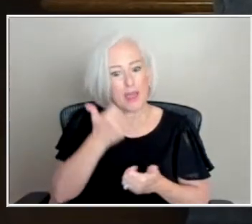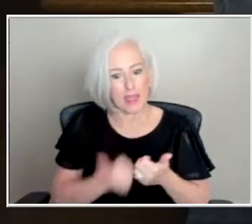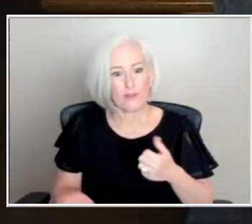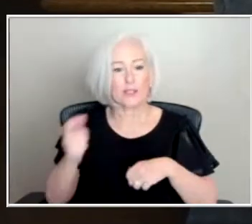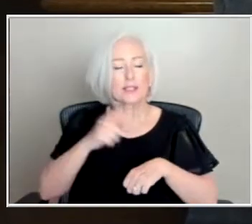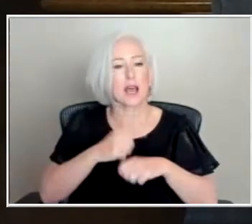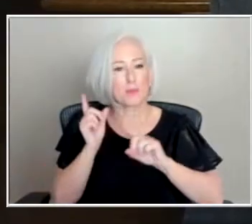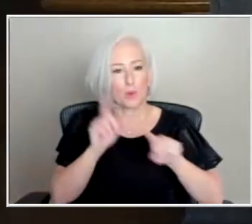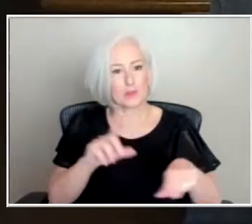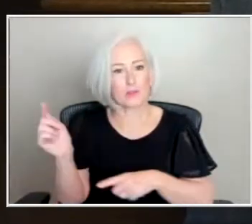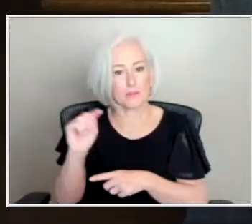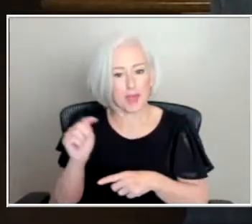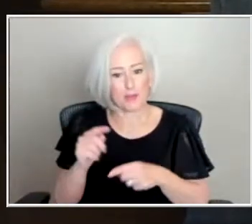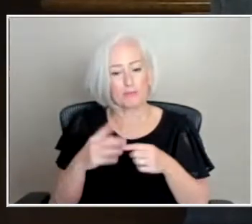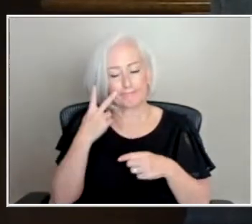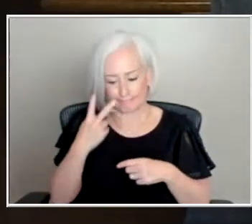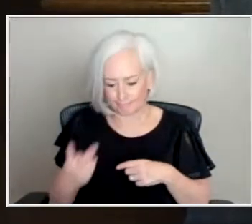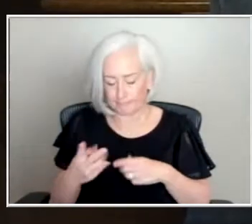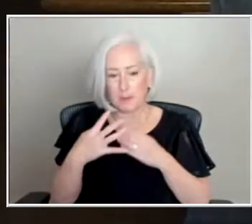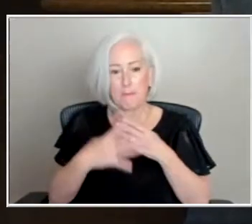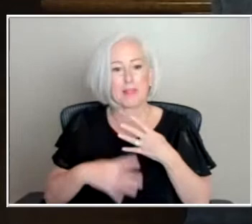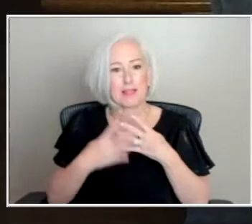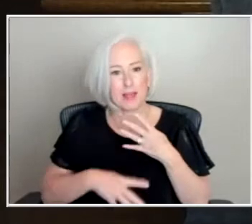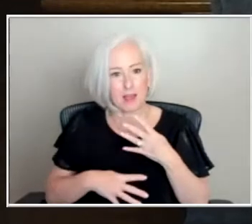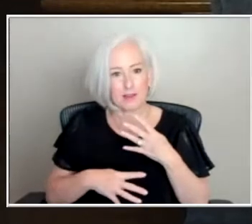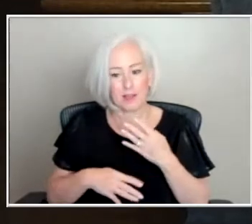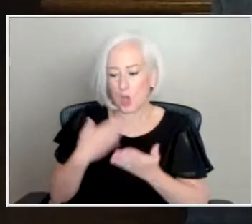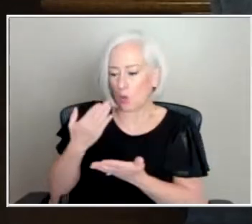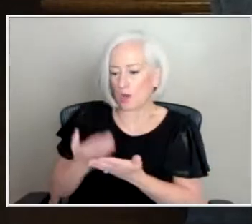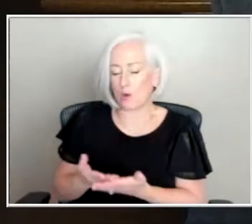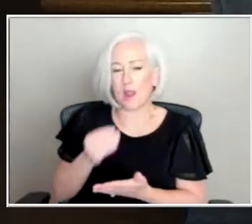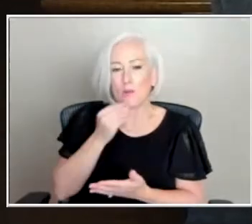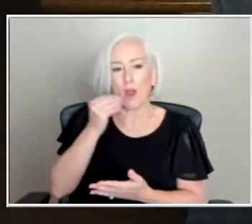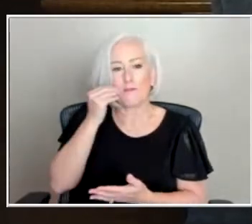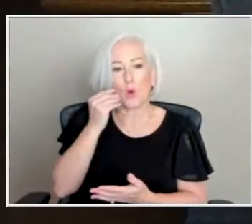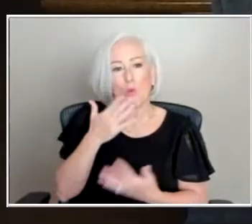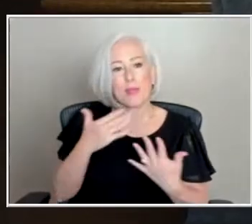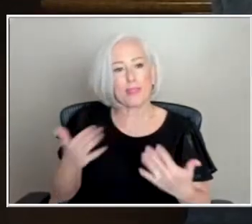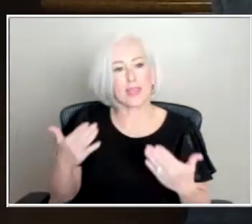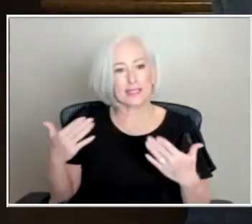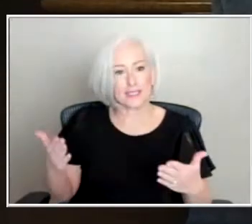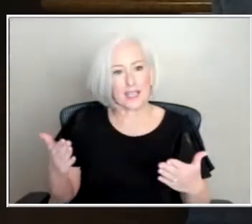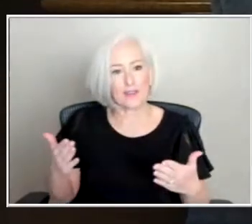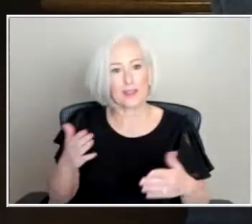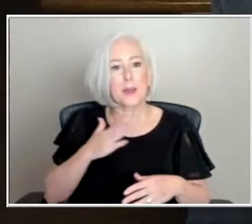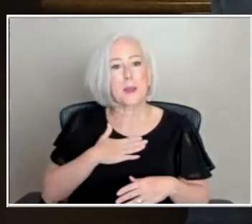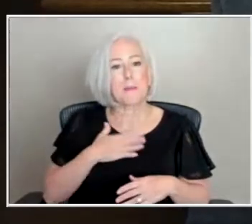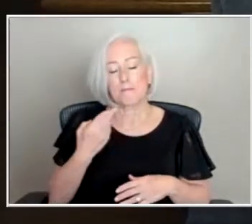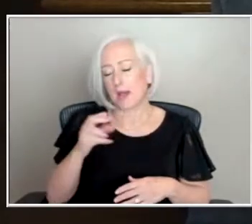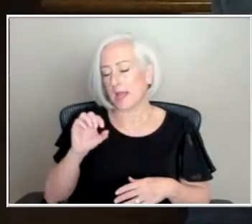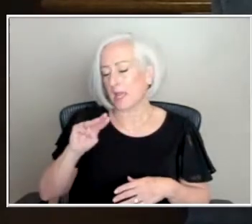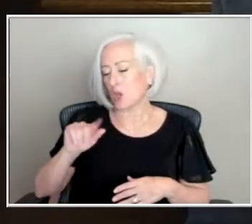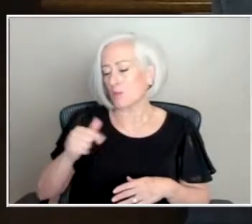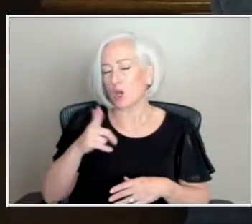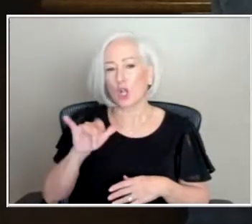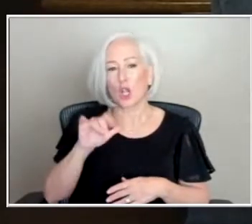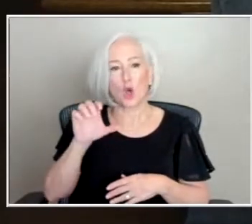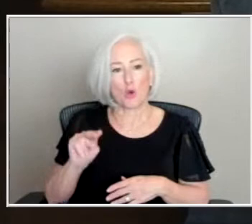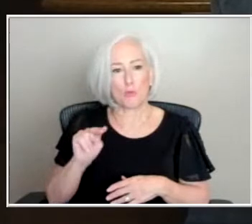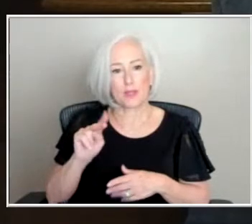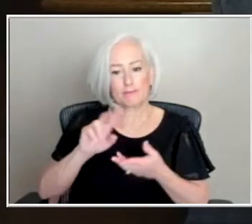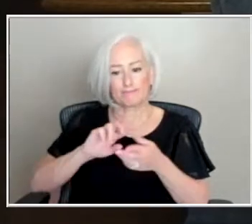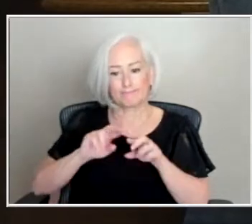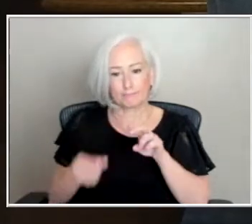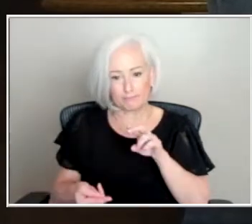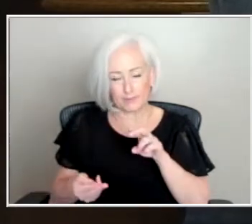after Thanksgiving, and my hemoglobin had dropped 2 points, and they couldn't do a full colonoscopy because it would have thrown